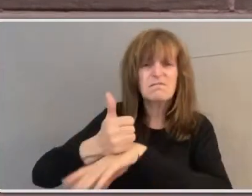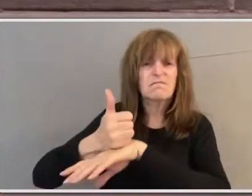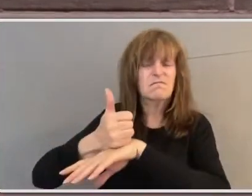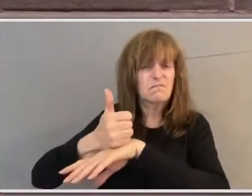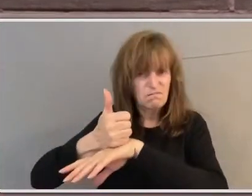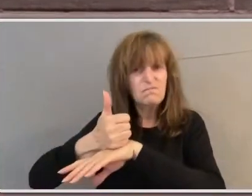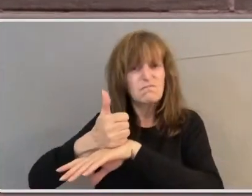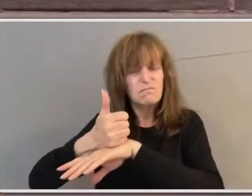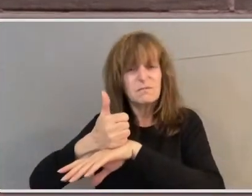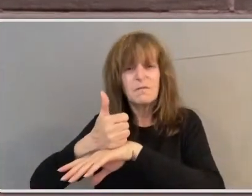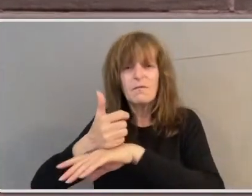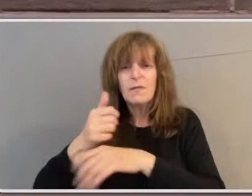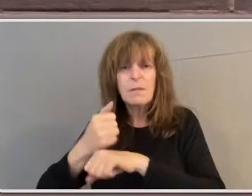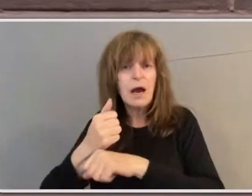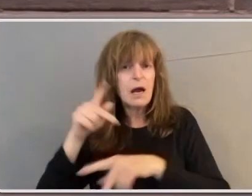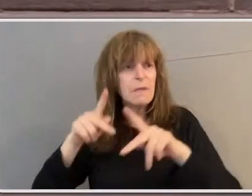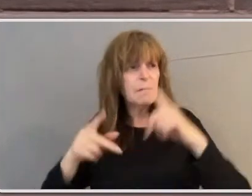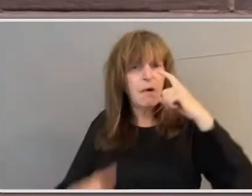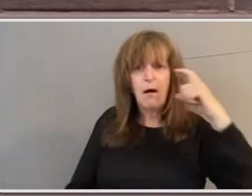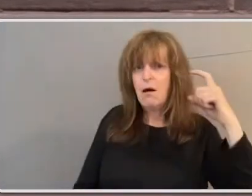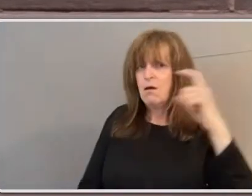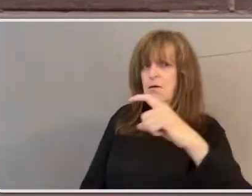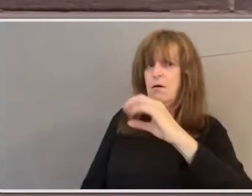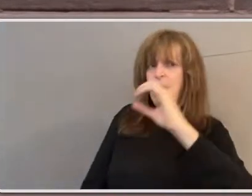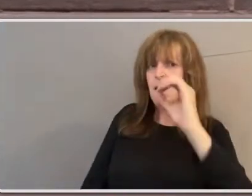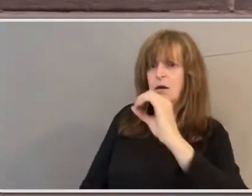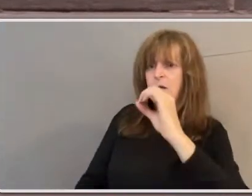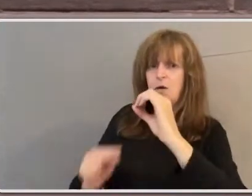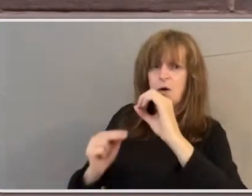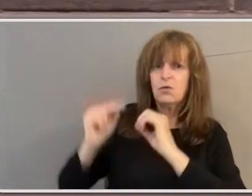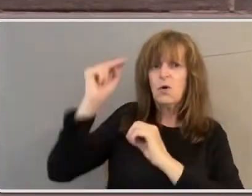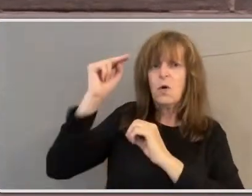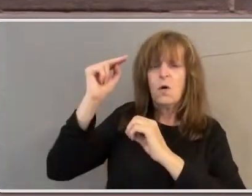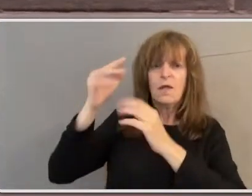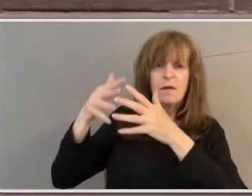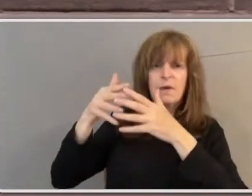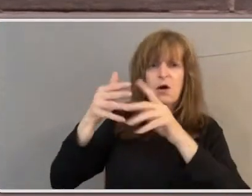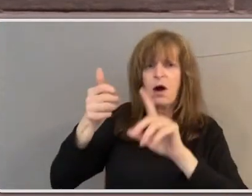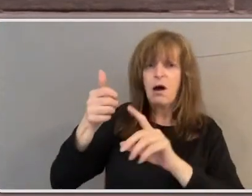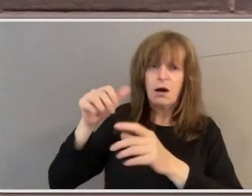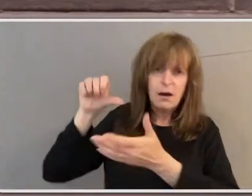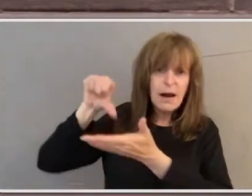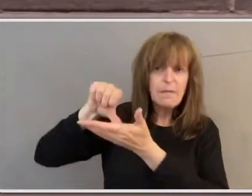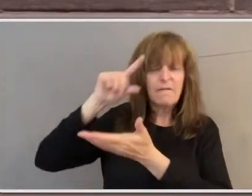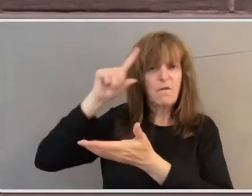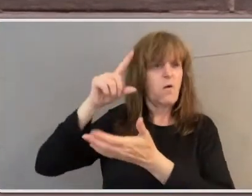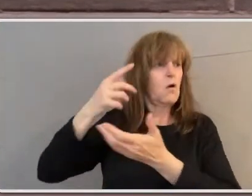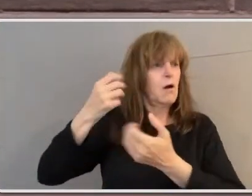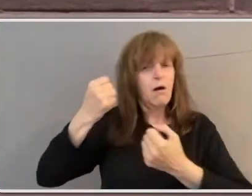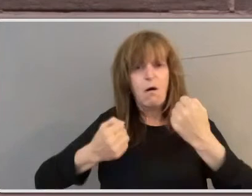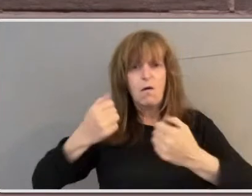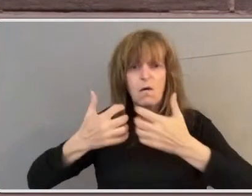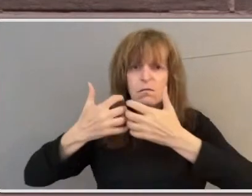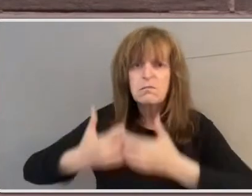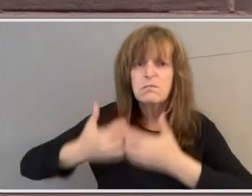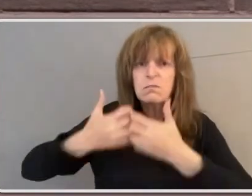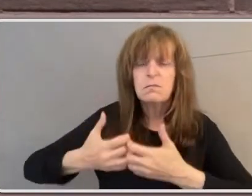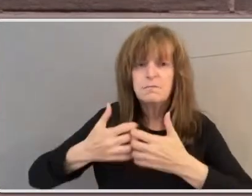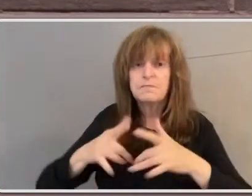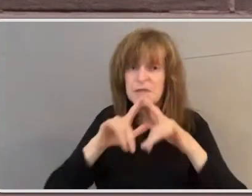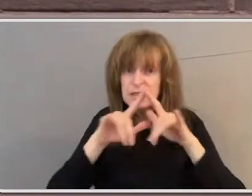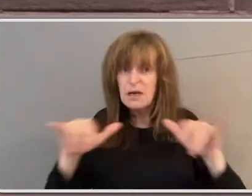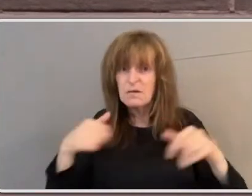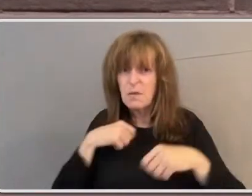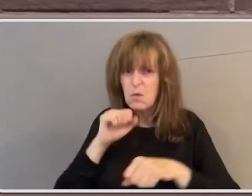auto manufacturing. And as we do, we're working with Indigenous partners to build the road to the Ring